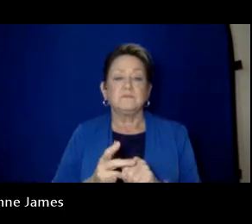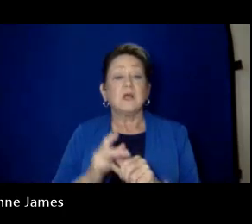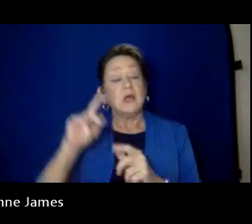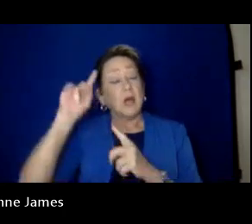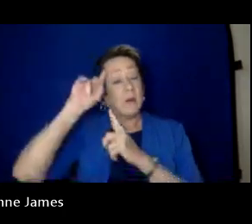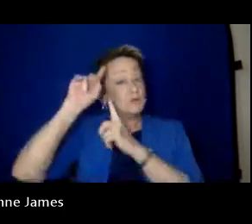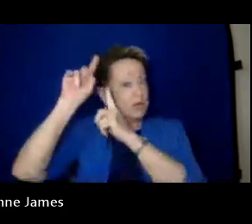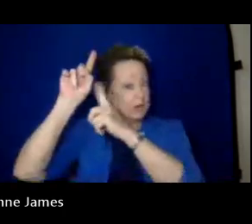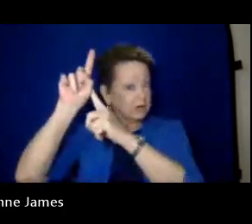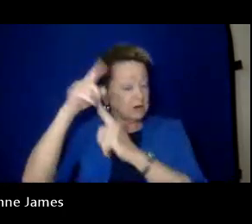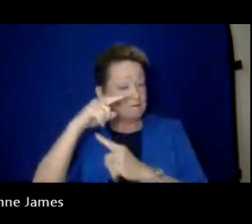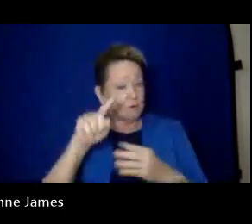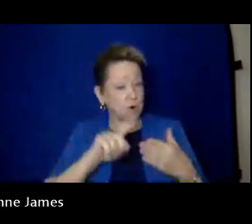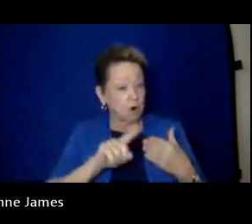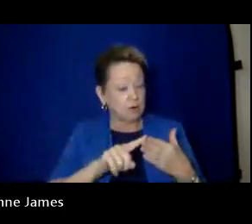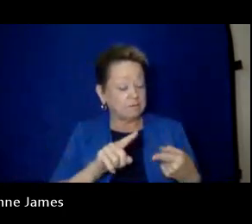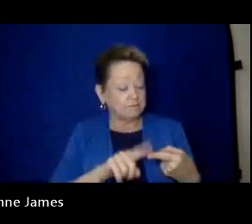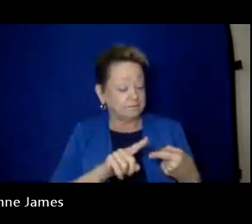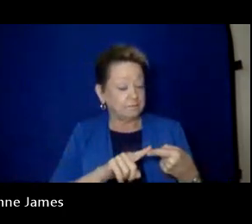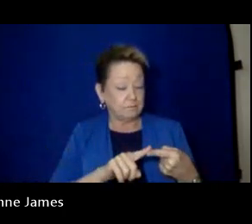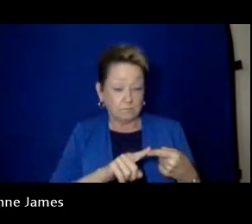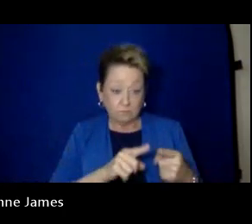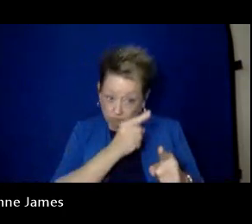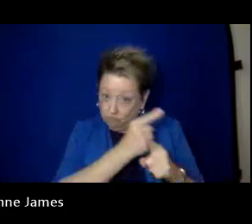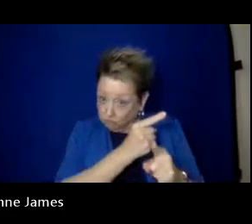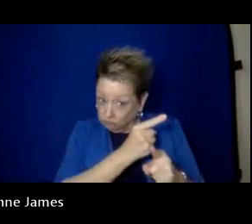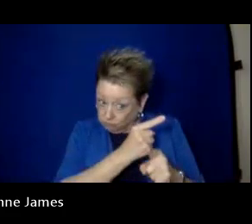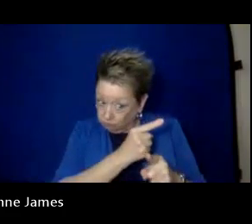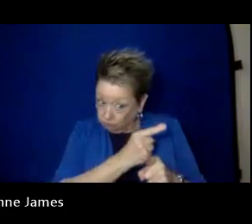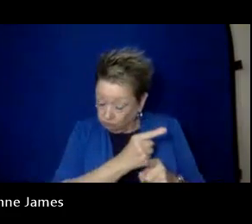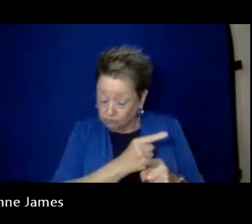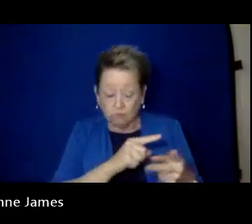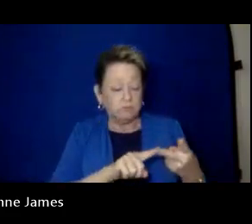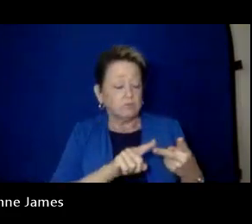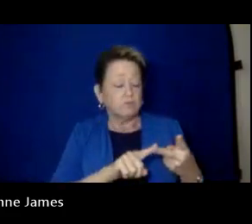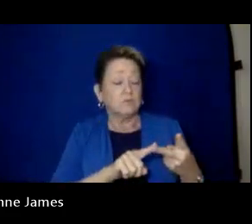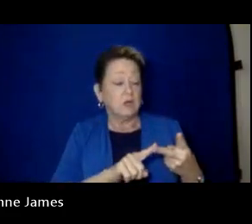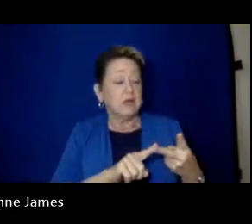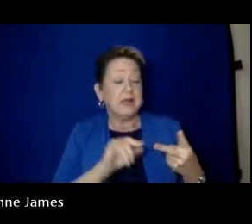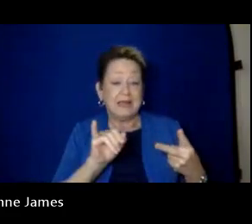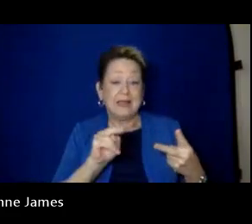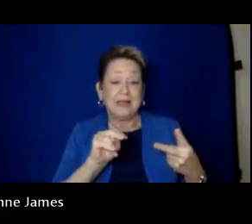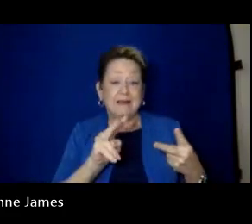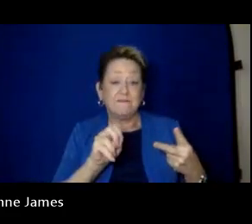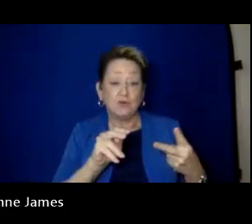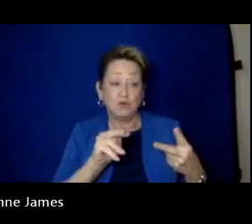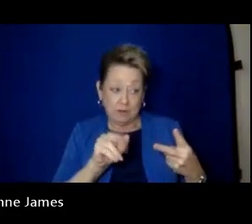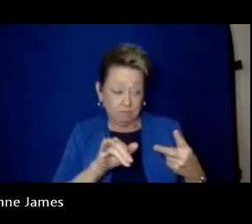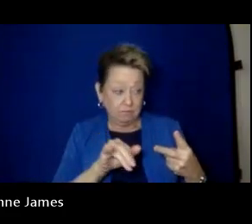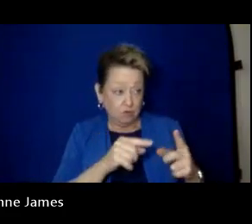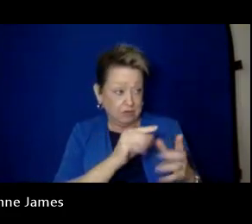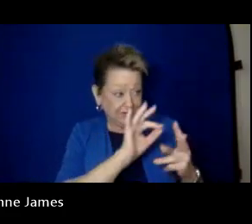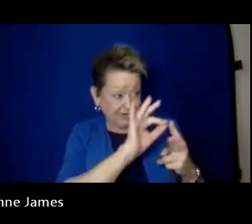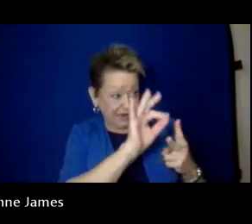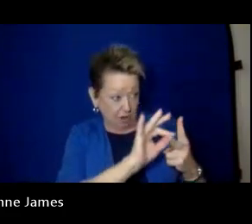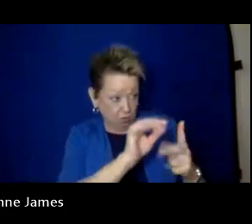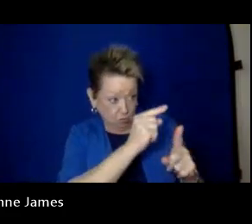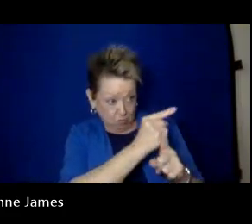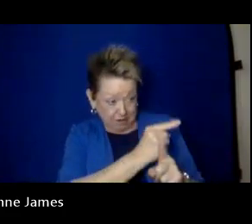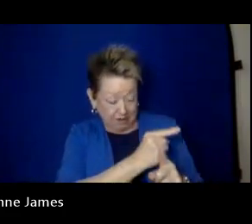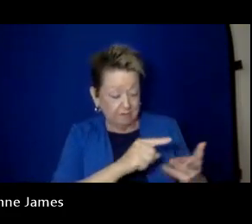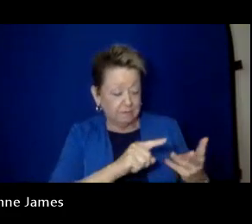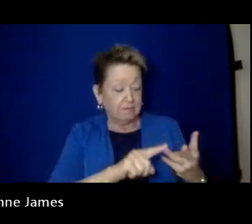objectives for this audit were to determine the adequacy of internal controls, determine if inventory items were accurately counted,